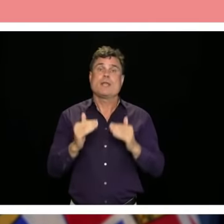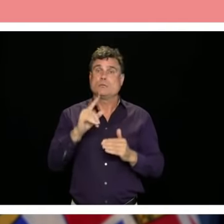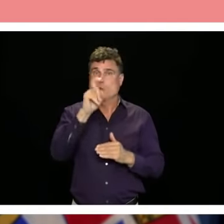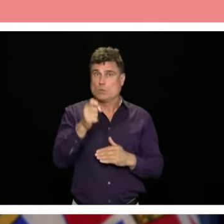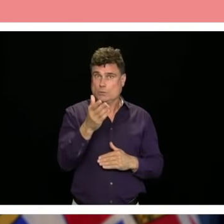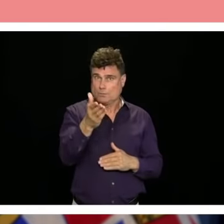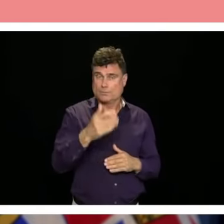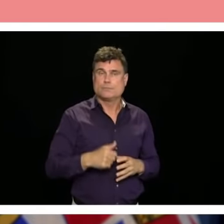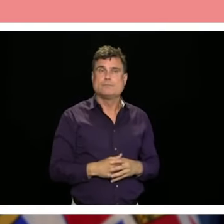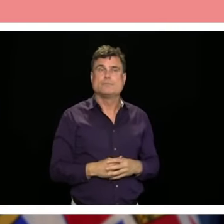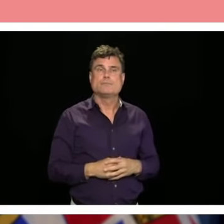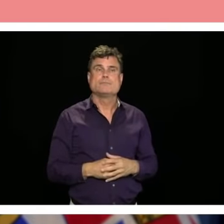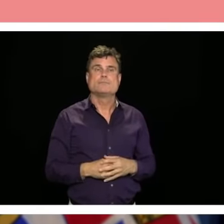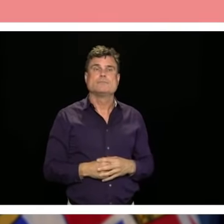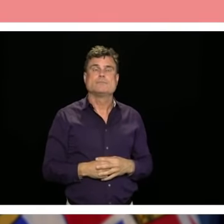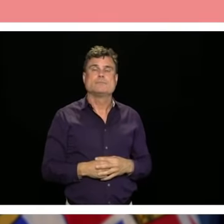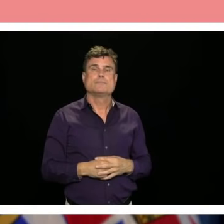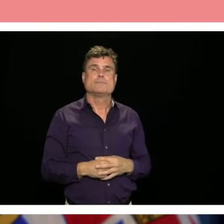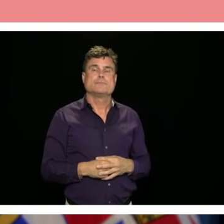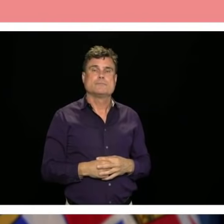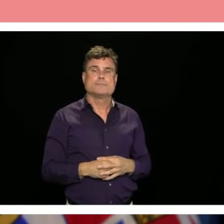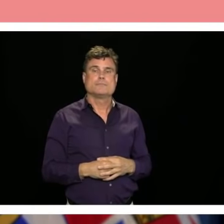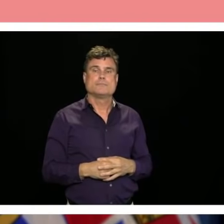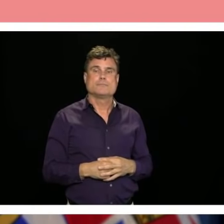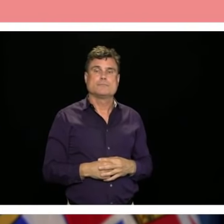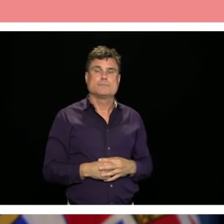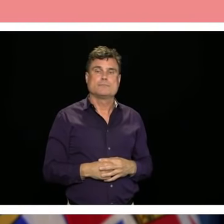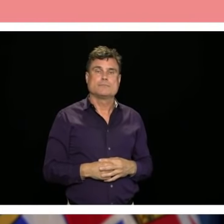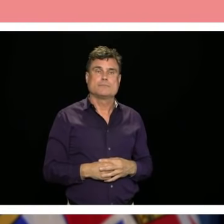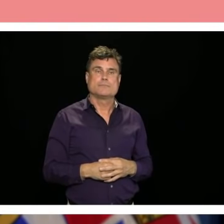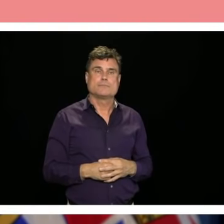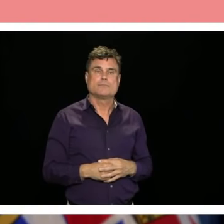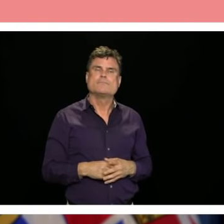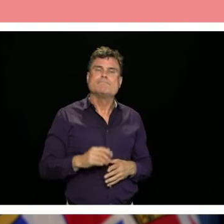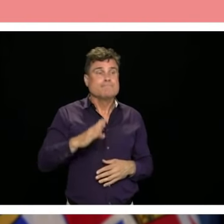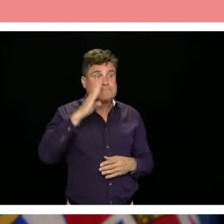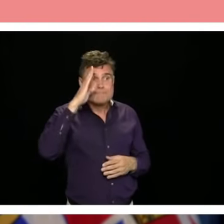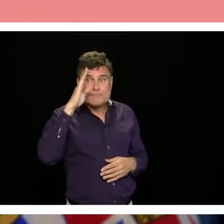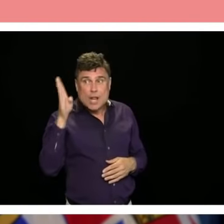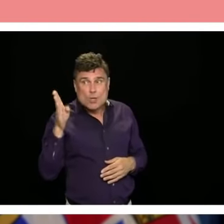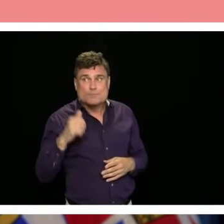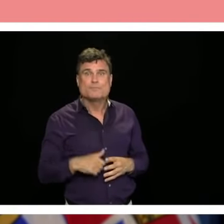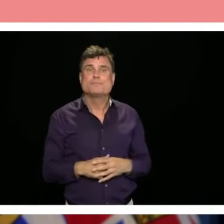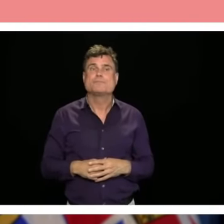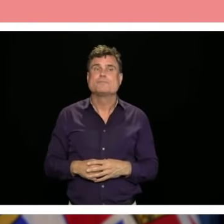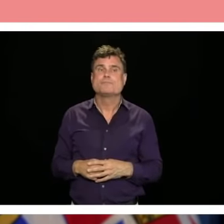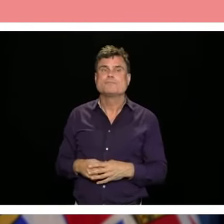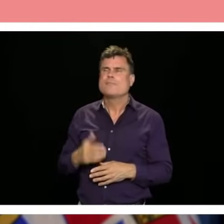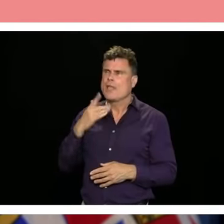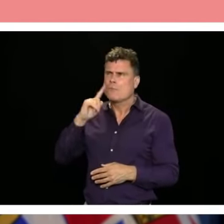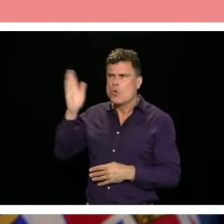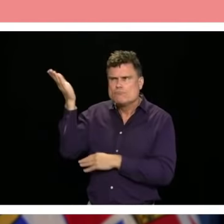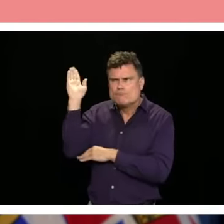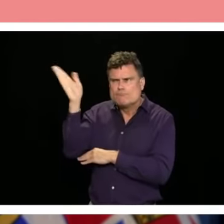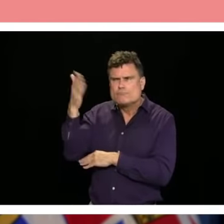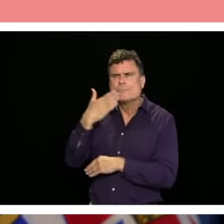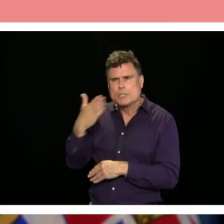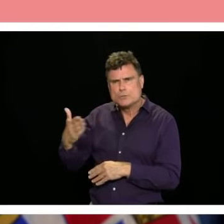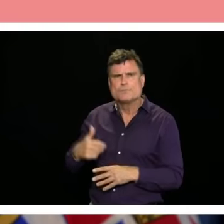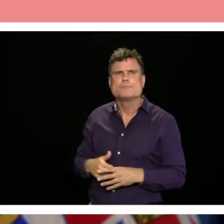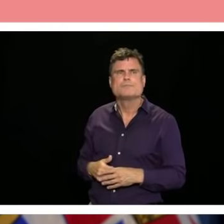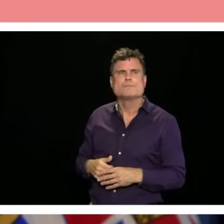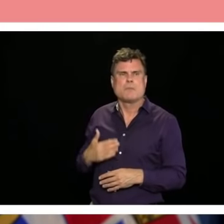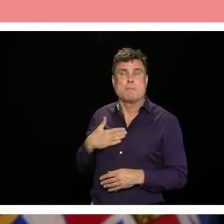they had a dramatic increase in transmission in a very short period of time. And the measures that we put in place across